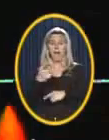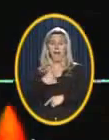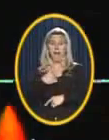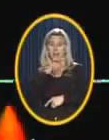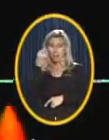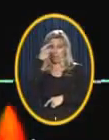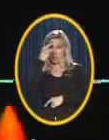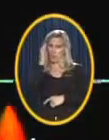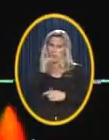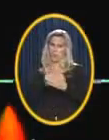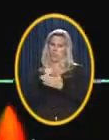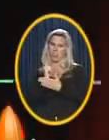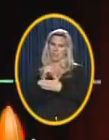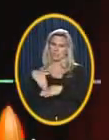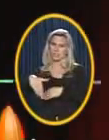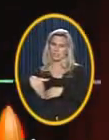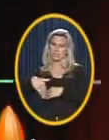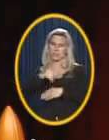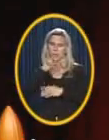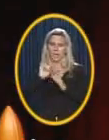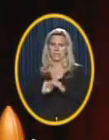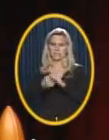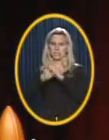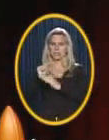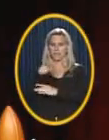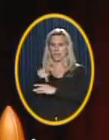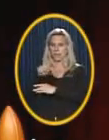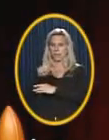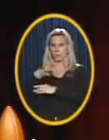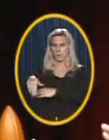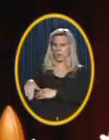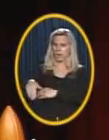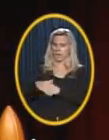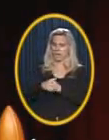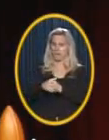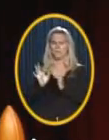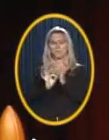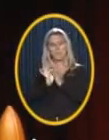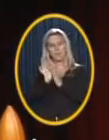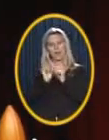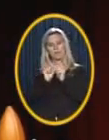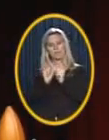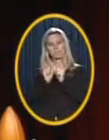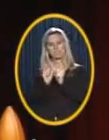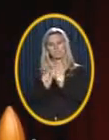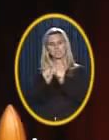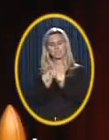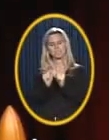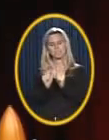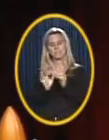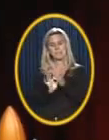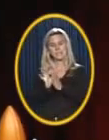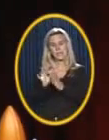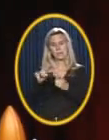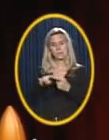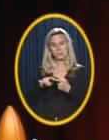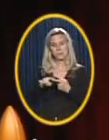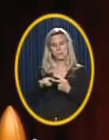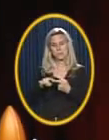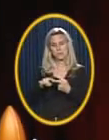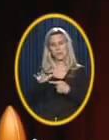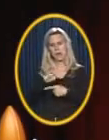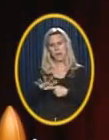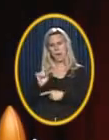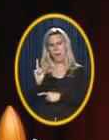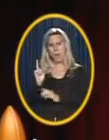think we were going to go. We hadn't started the APUs yet or anything. So count goes on down, and it got down to